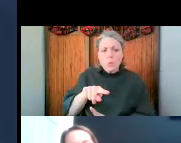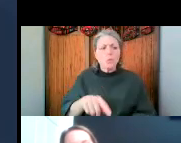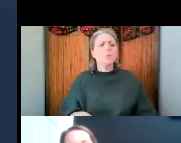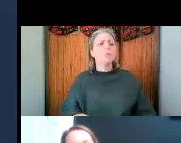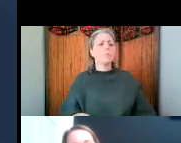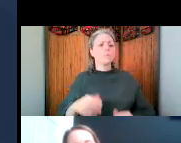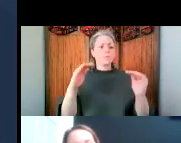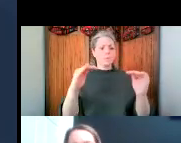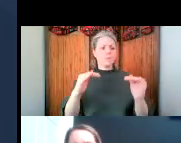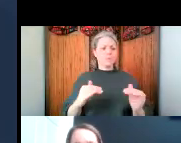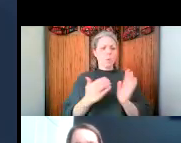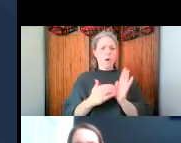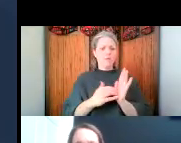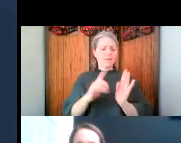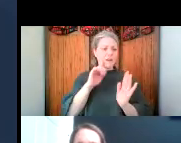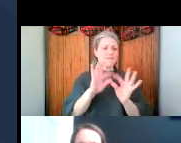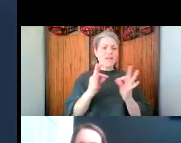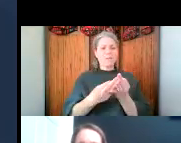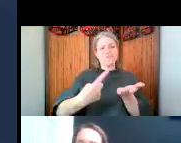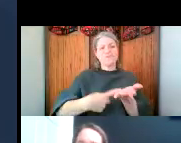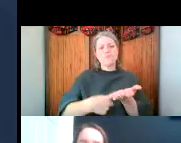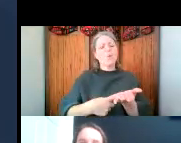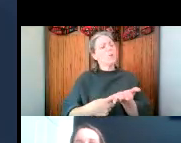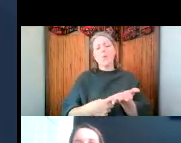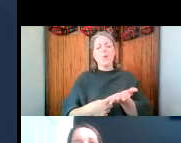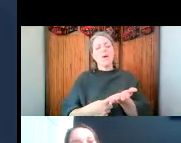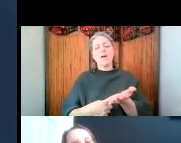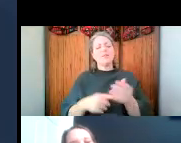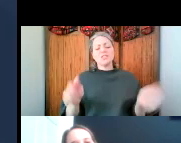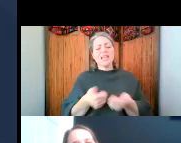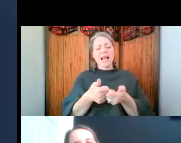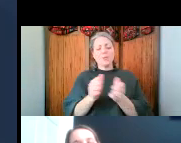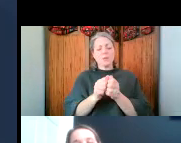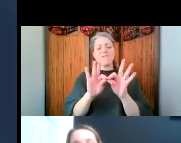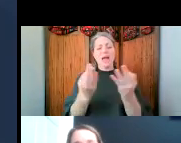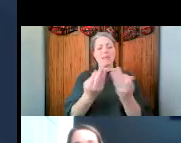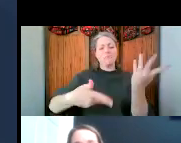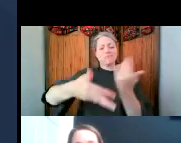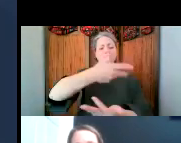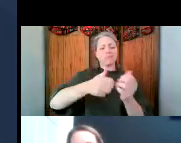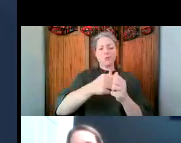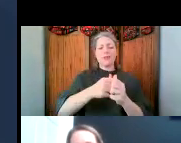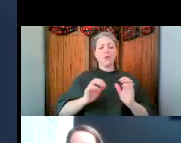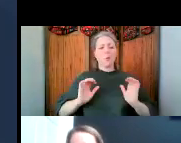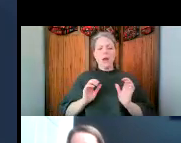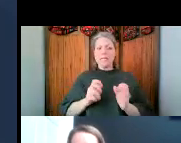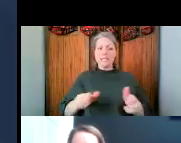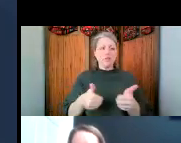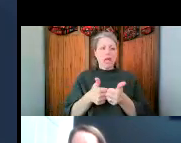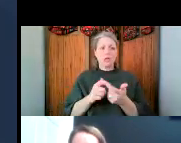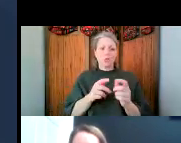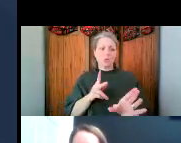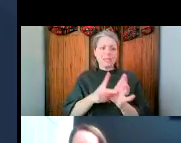often hear families talk about difficulty with their family outings, or difficulty participating in what we would think